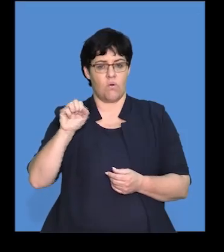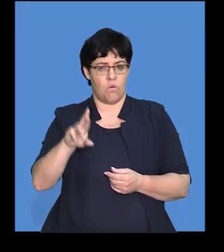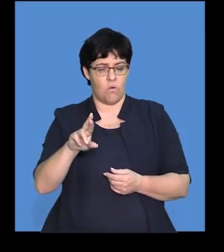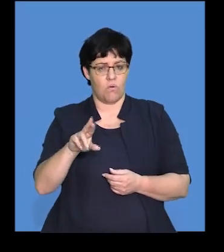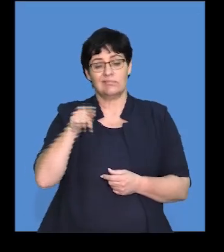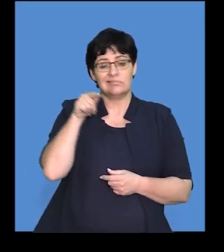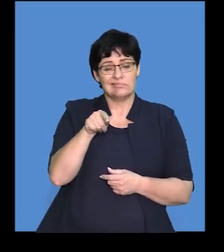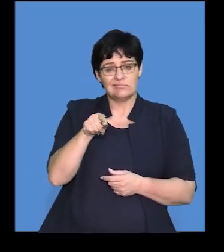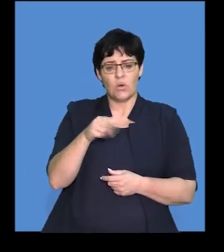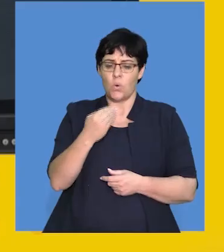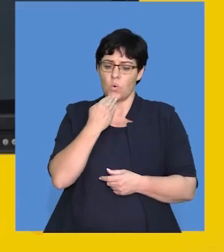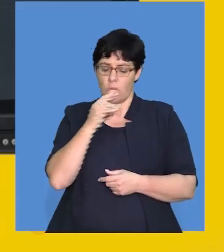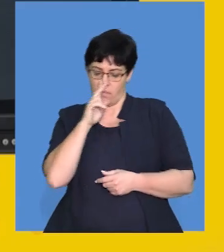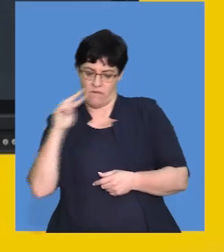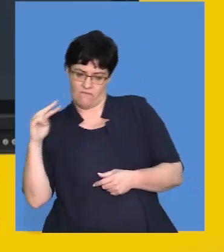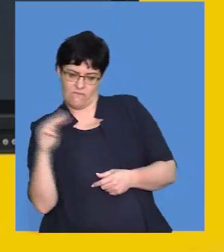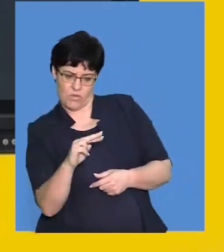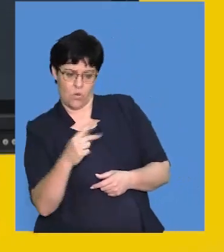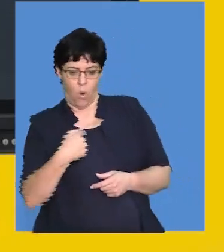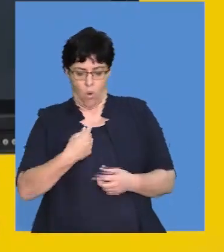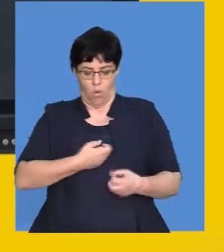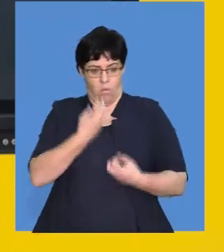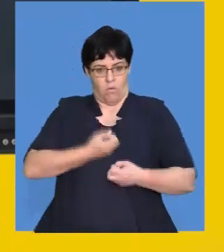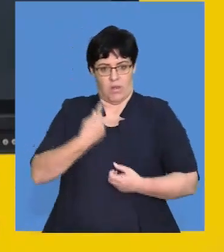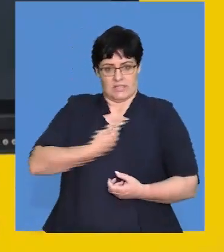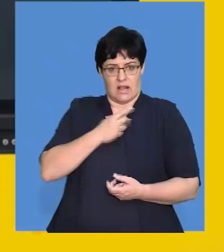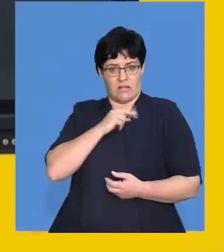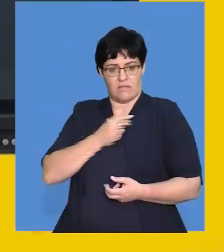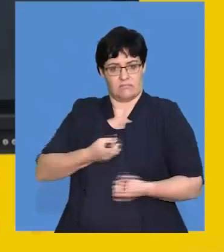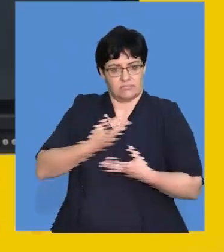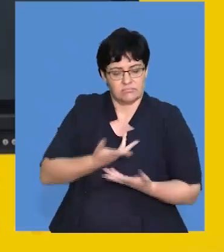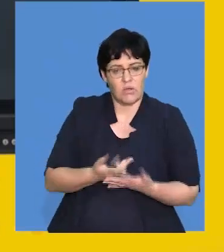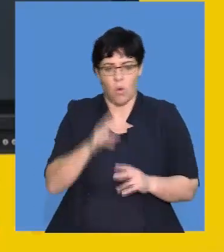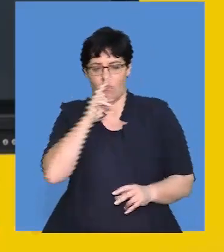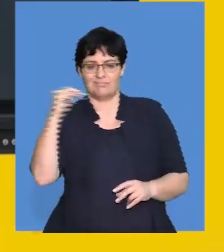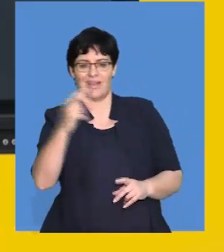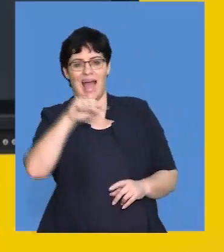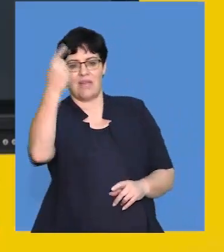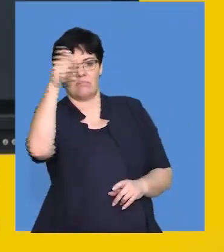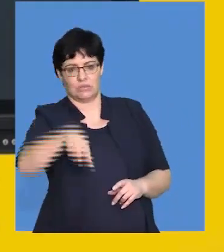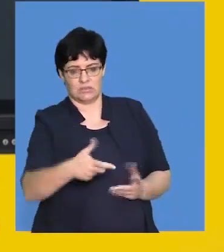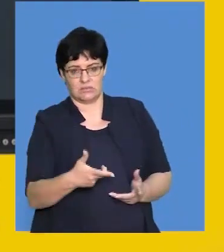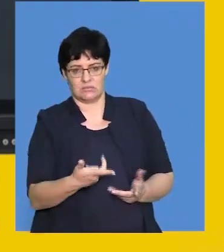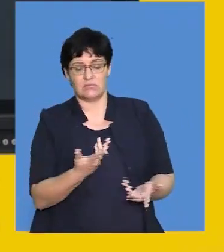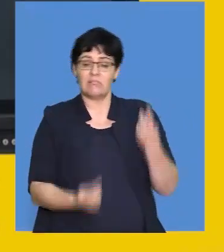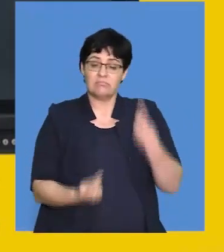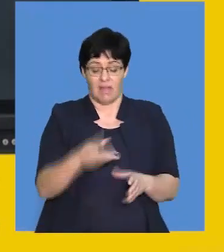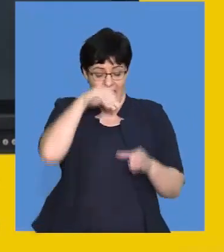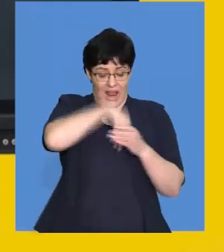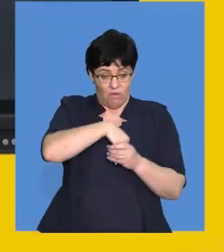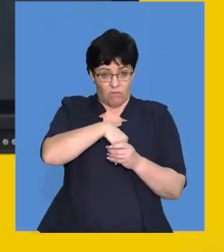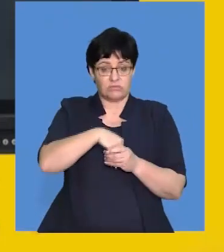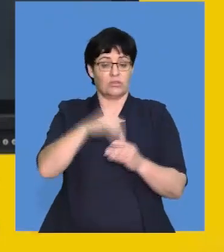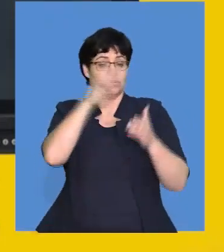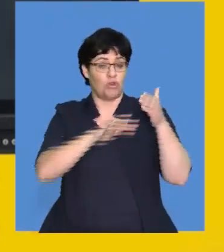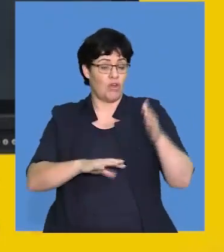is about a viewpoint. Who is telling us the story? It can be someone within the story